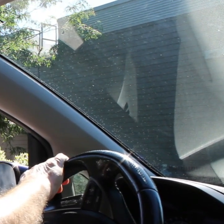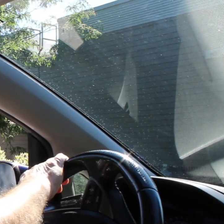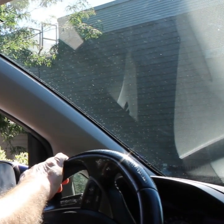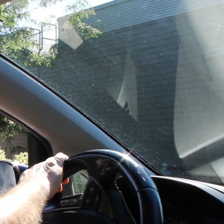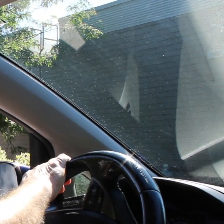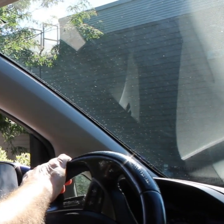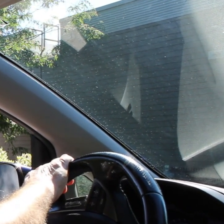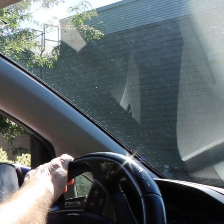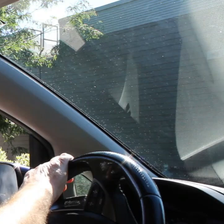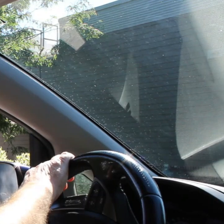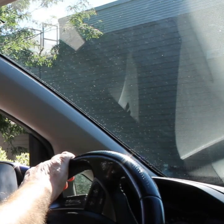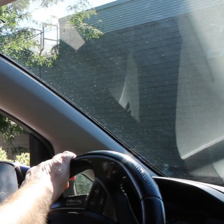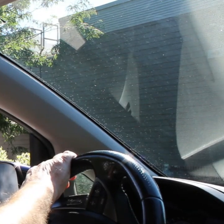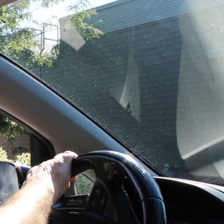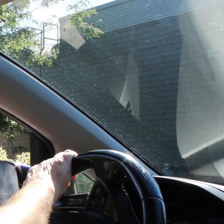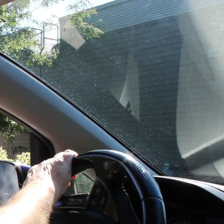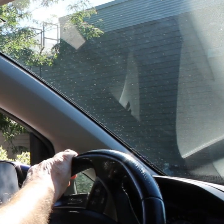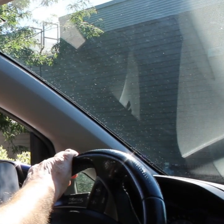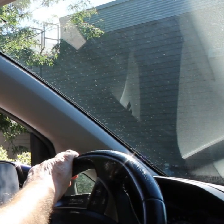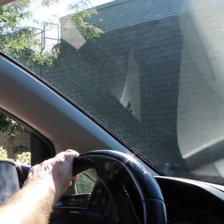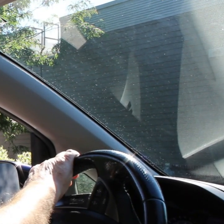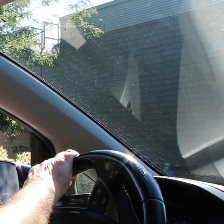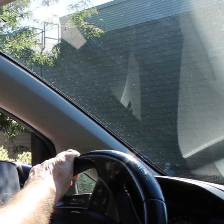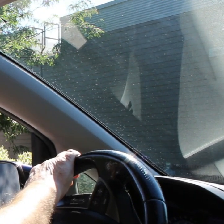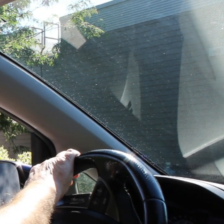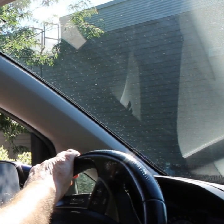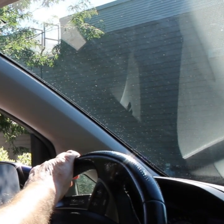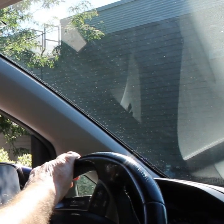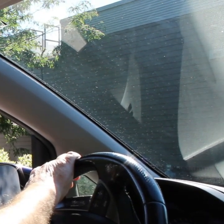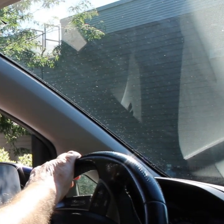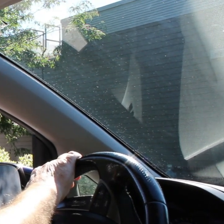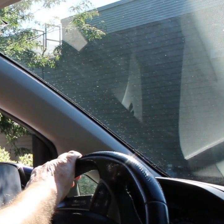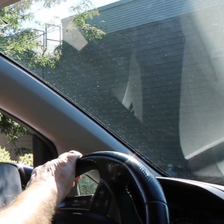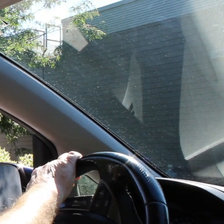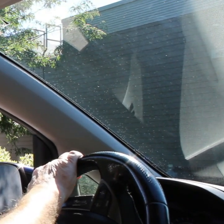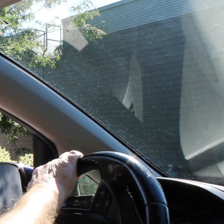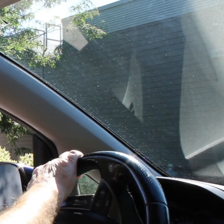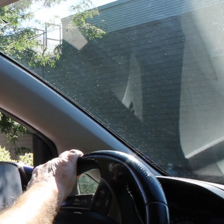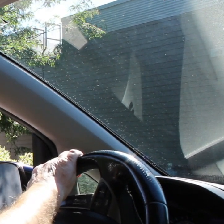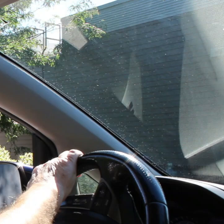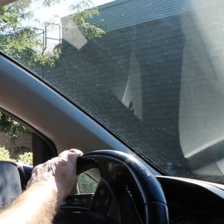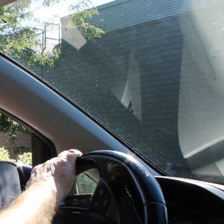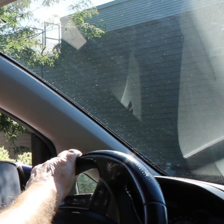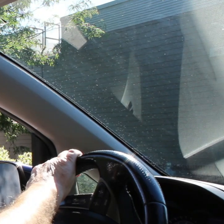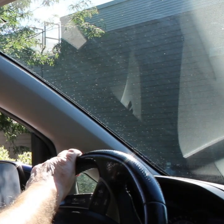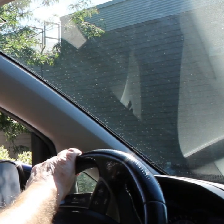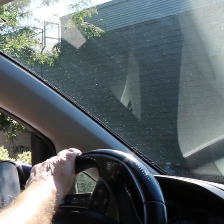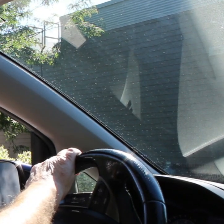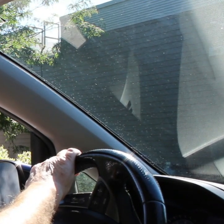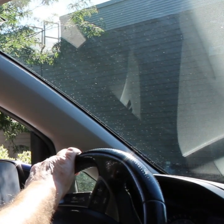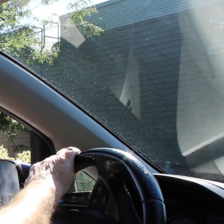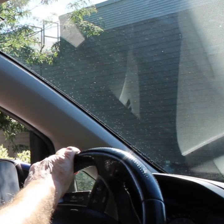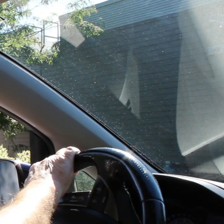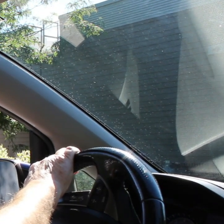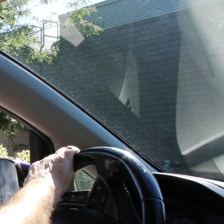of minutes just to get to pay. Then I'm sure we'll have more time that we'll have to do so that we can get our food. We've only ordered 3 things, so